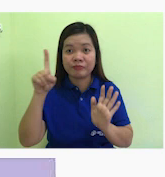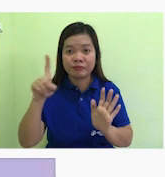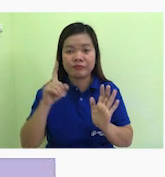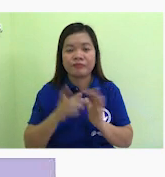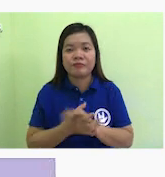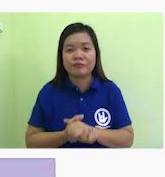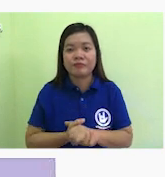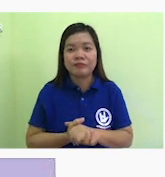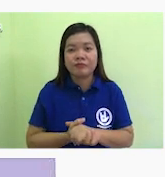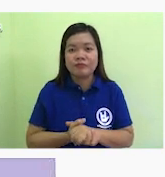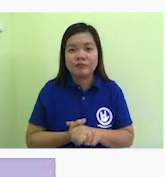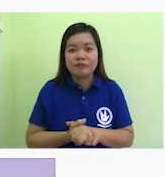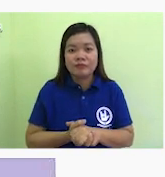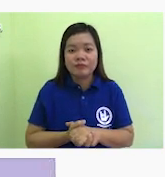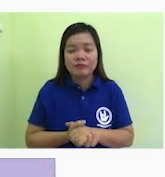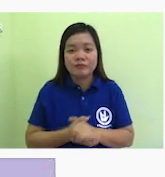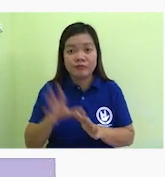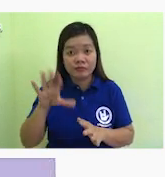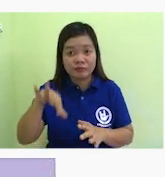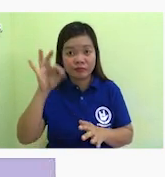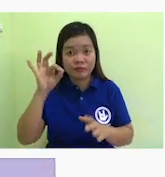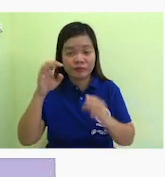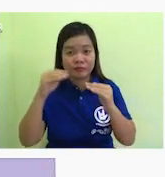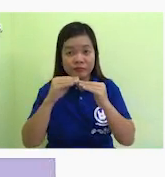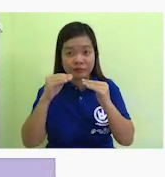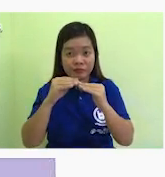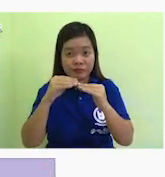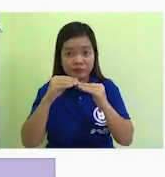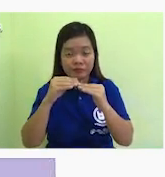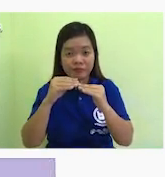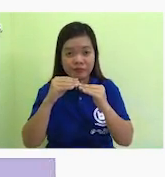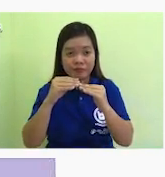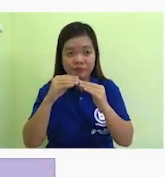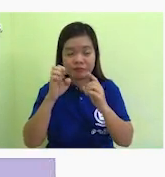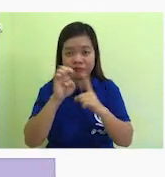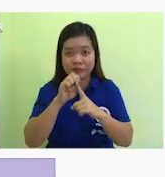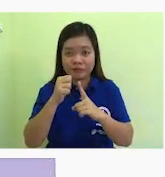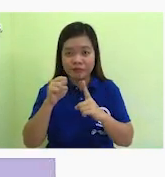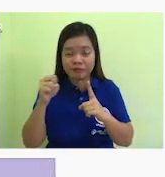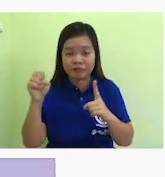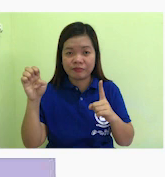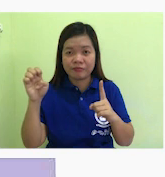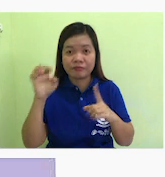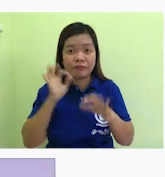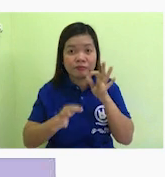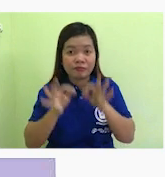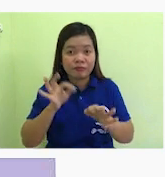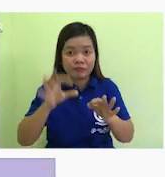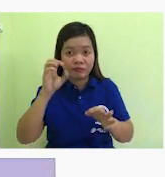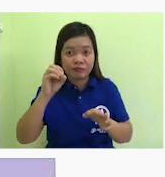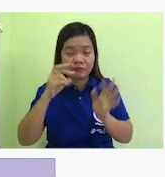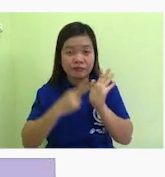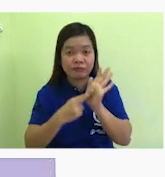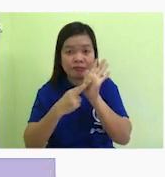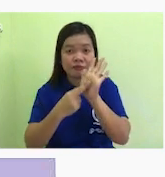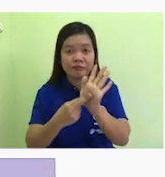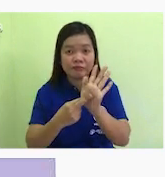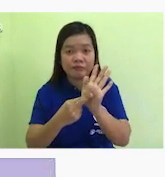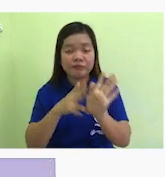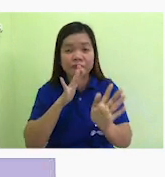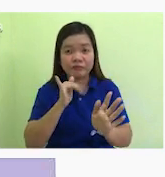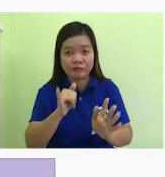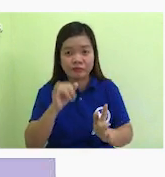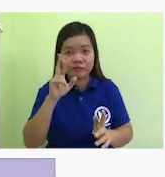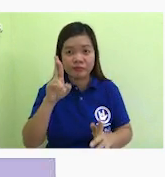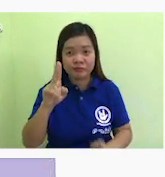equals negative 1. To find the equation of the quadratic function, if zeros are